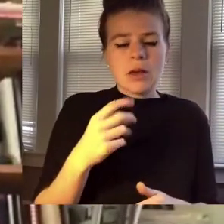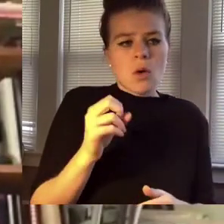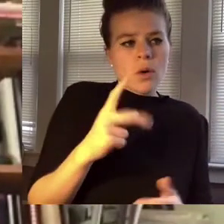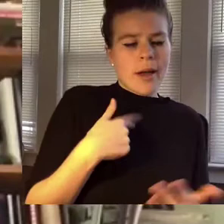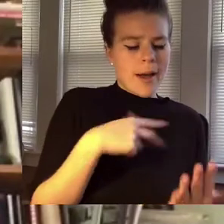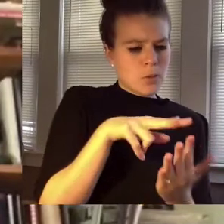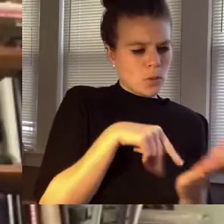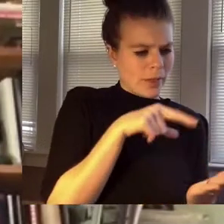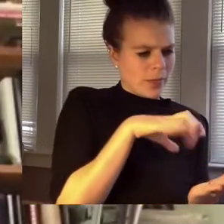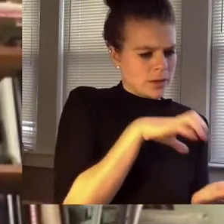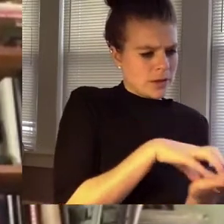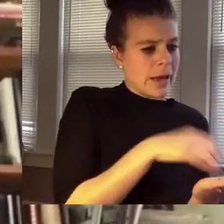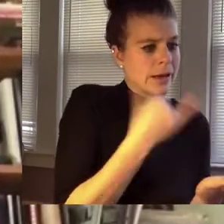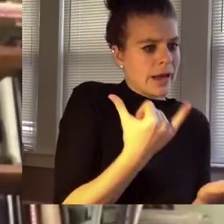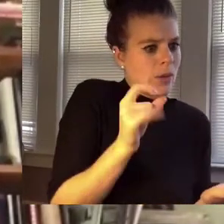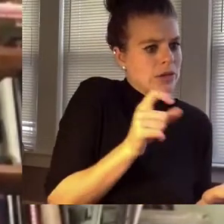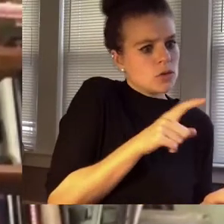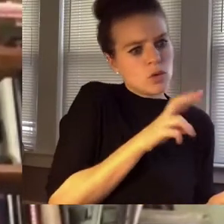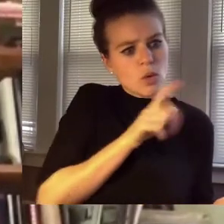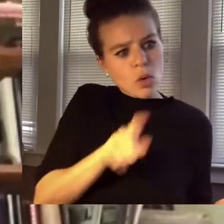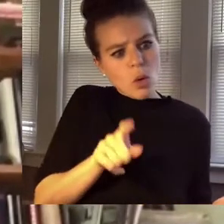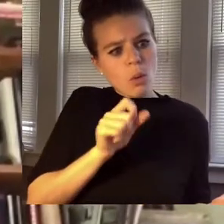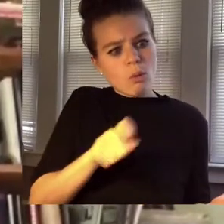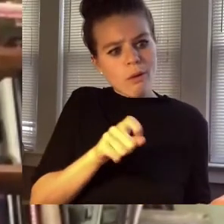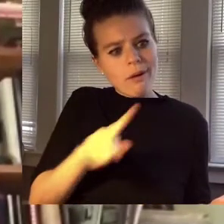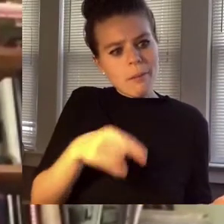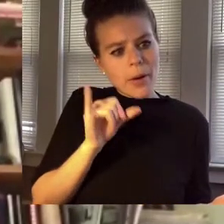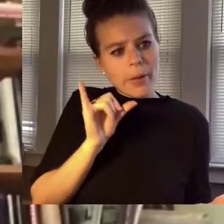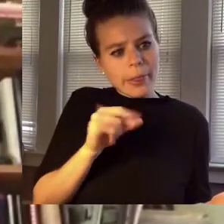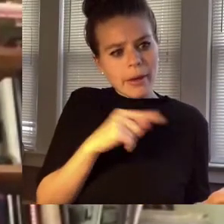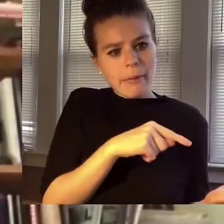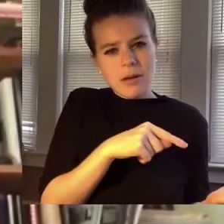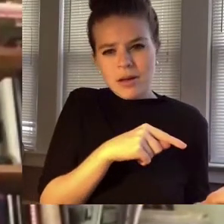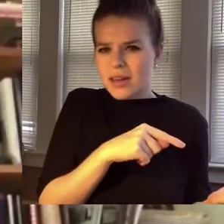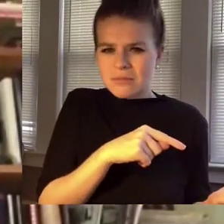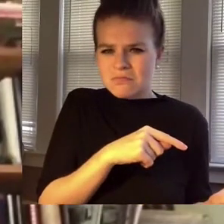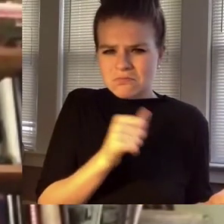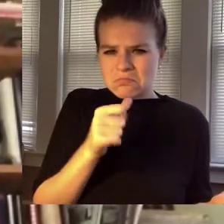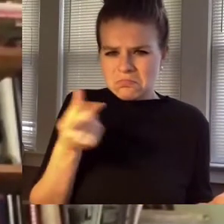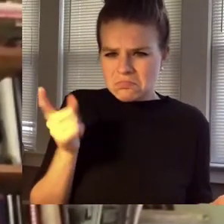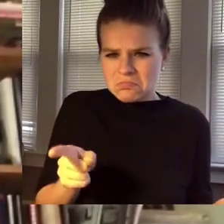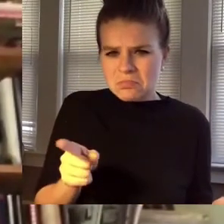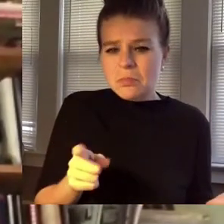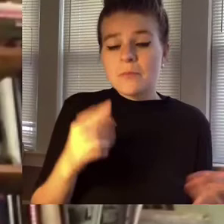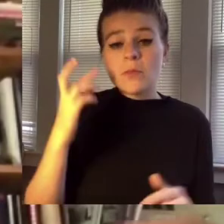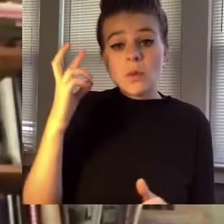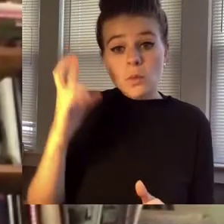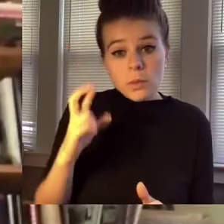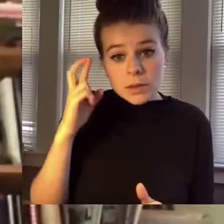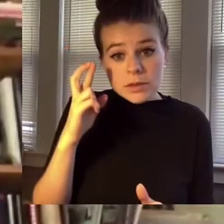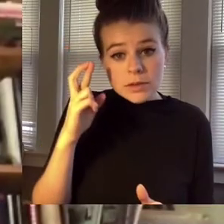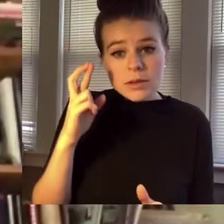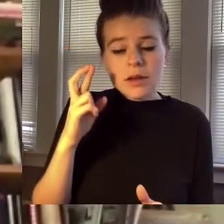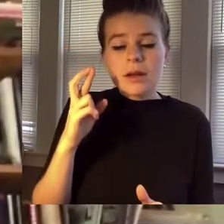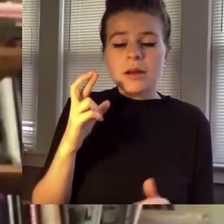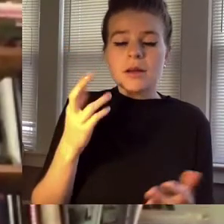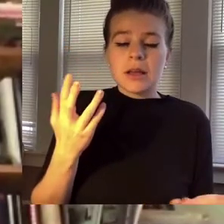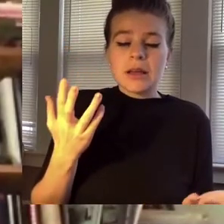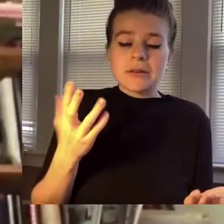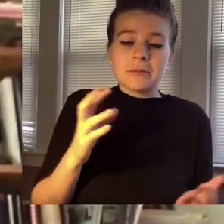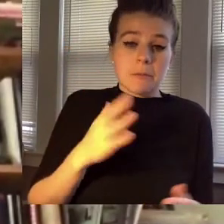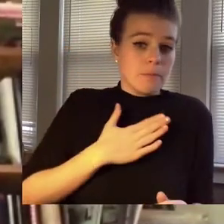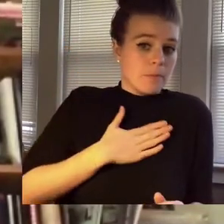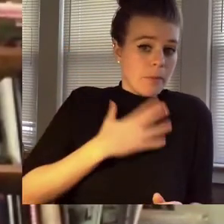and then say, I need to write a poem about that. This did not happen. And that the reason for that, and this is very, you know, I would say this is